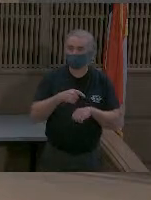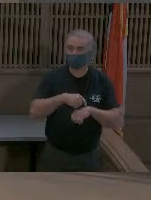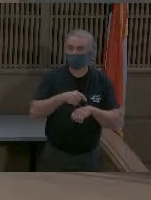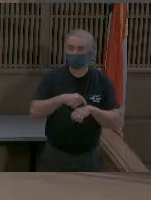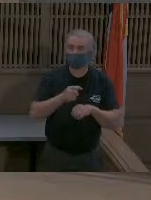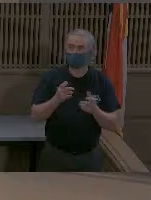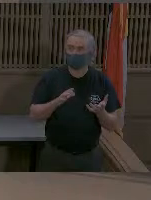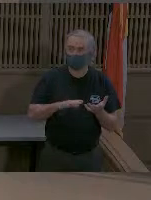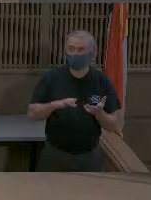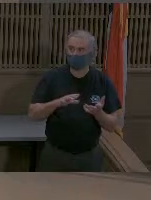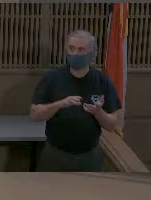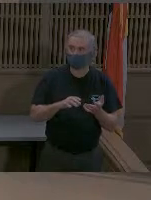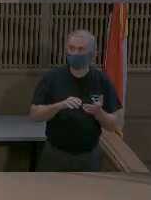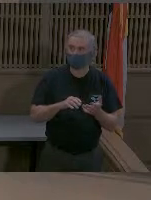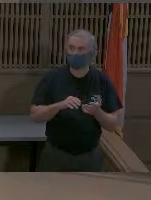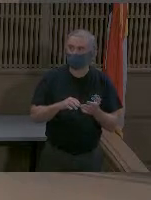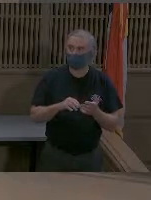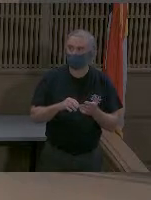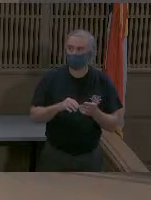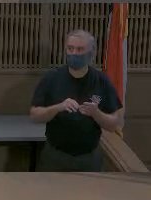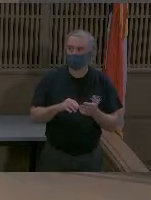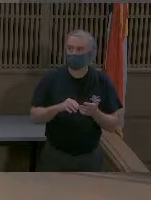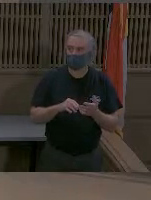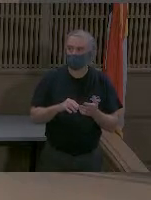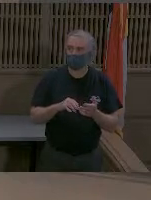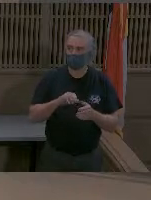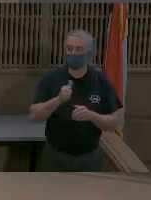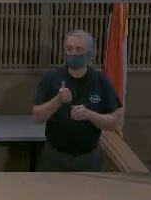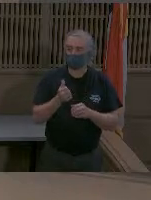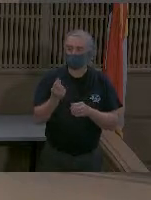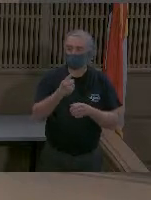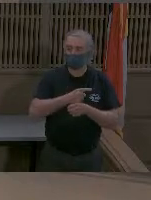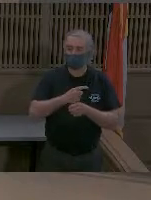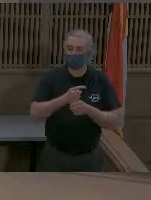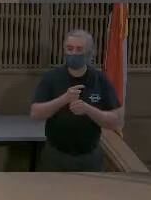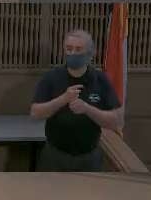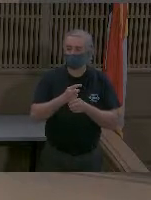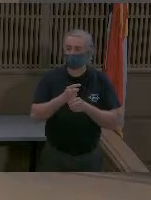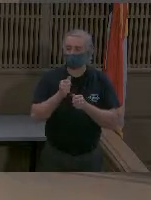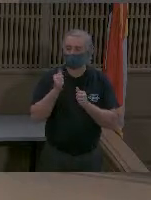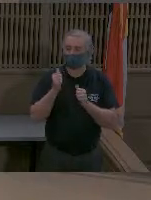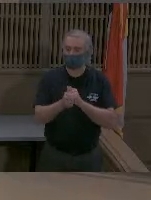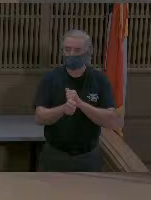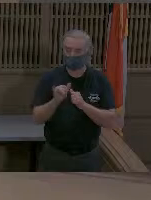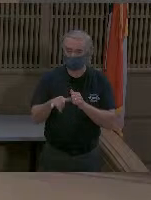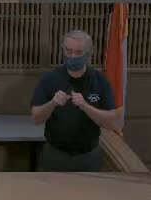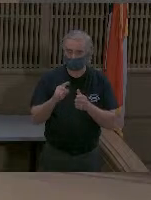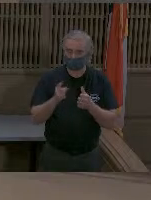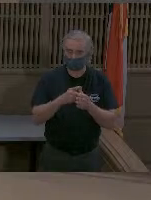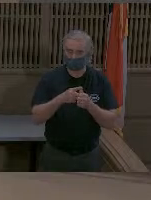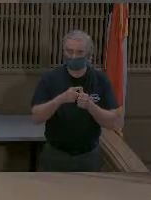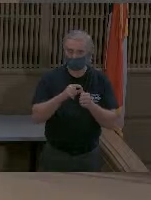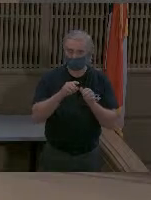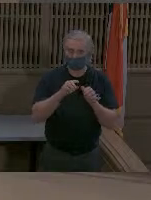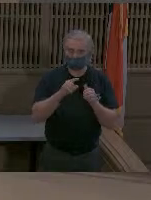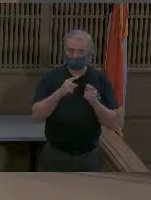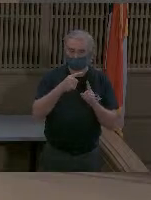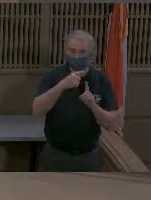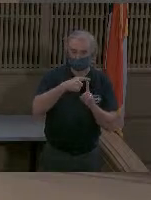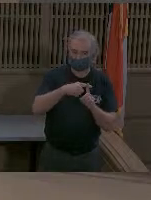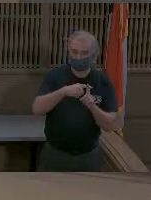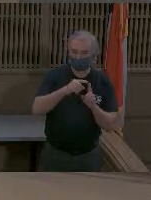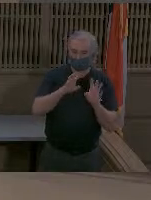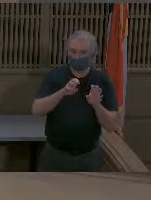is 10 days beyond the first positive test, or 10 days beyond the